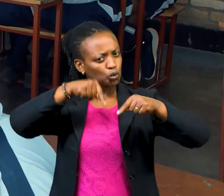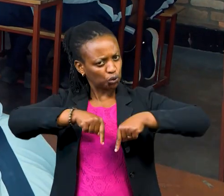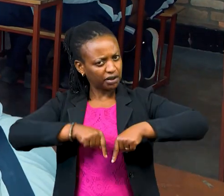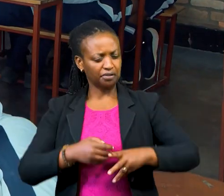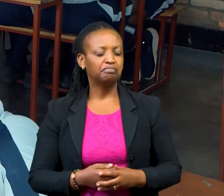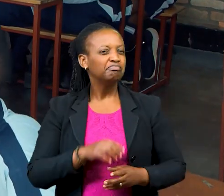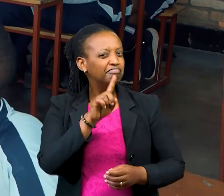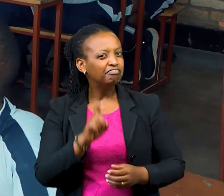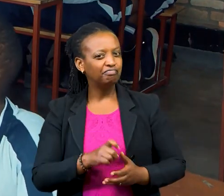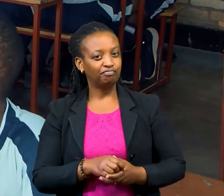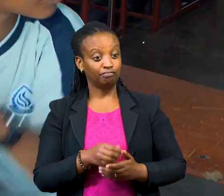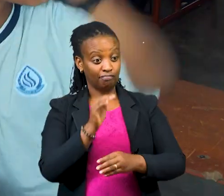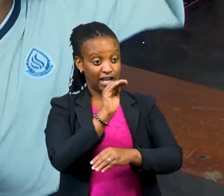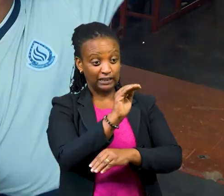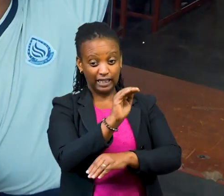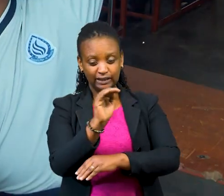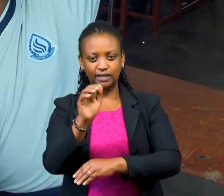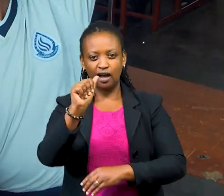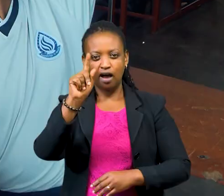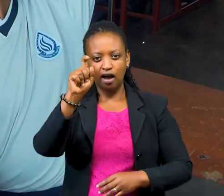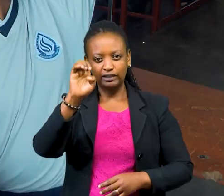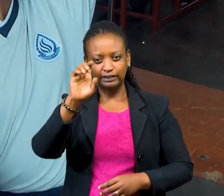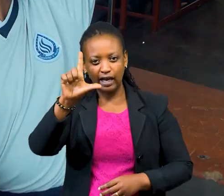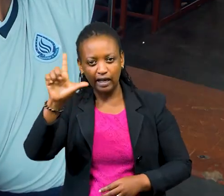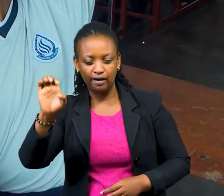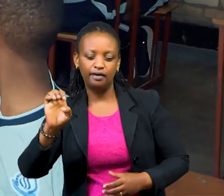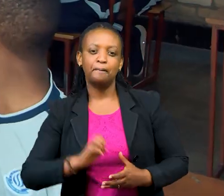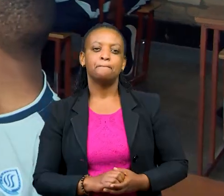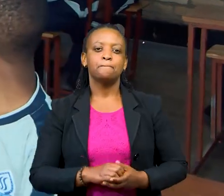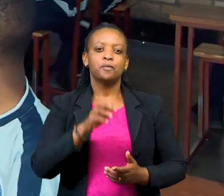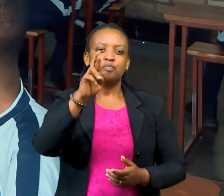going to learn today? Let me ask Axel.